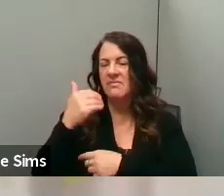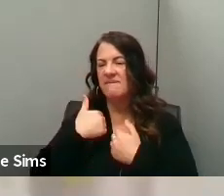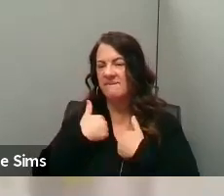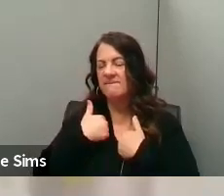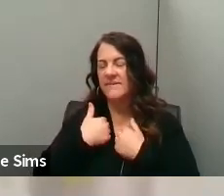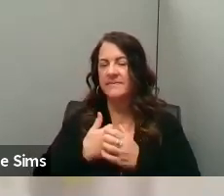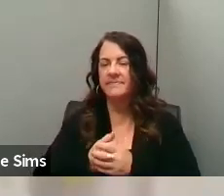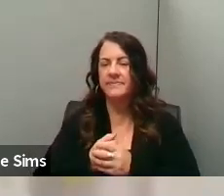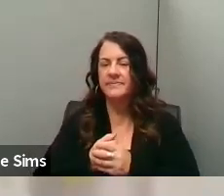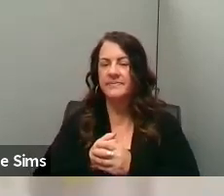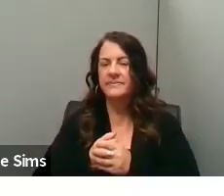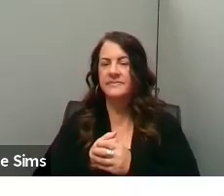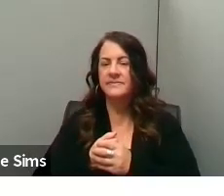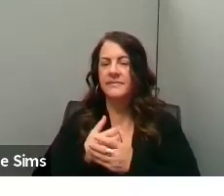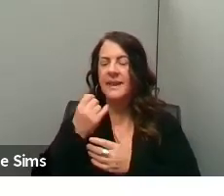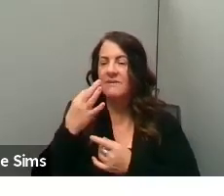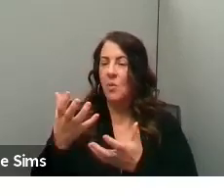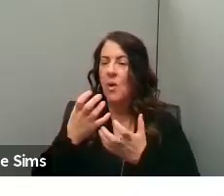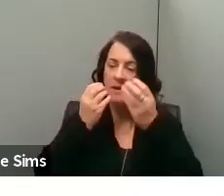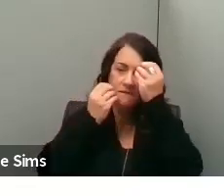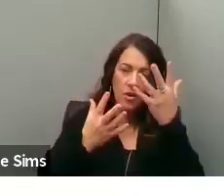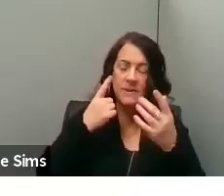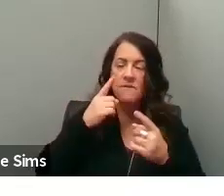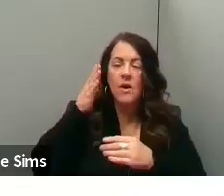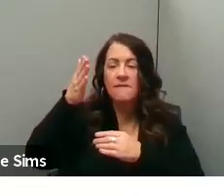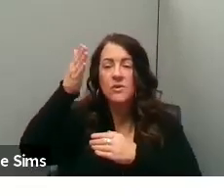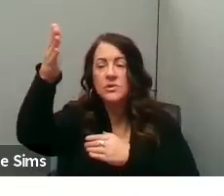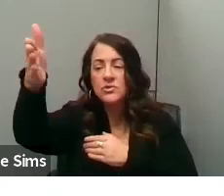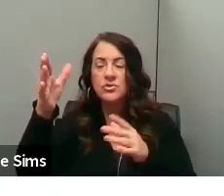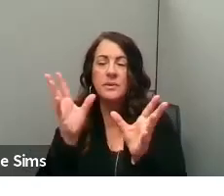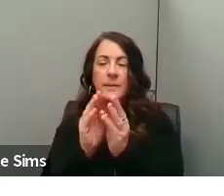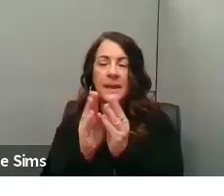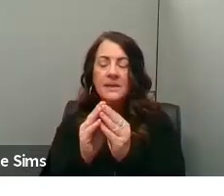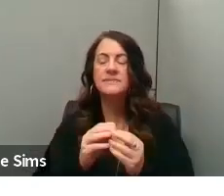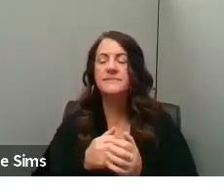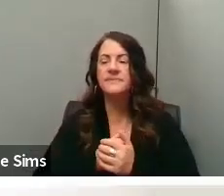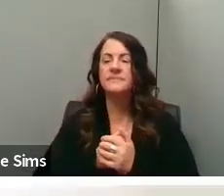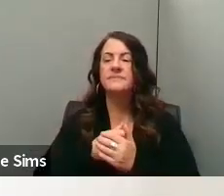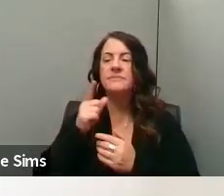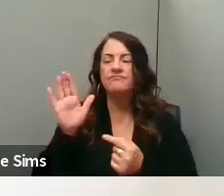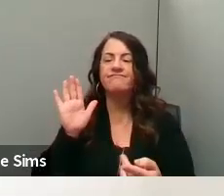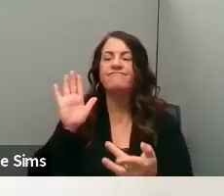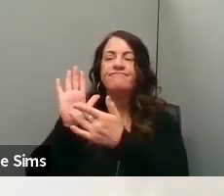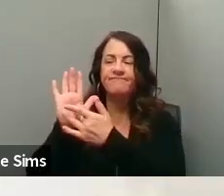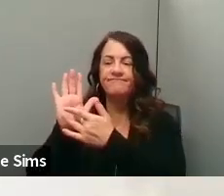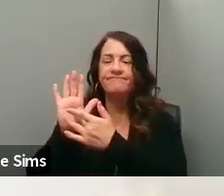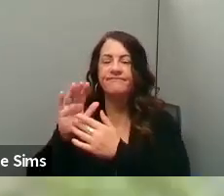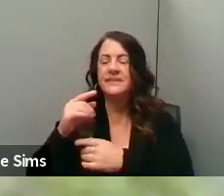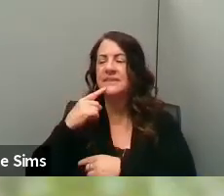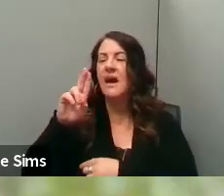And for information on our upcoming webinars, you can click on the link Upcoming